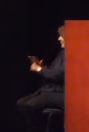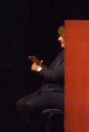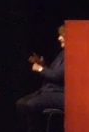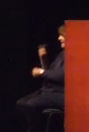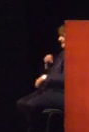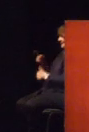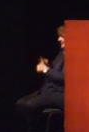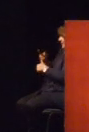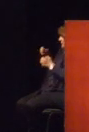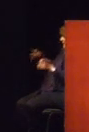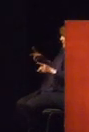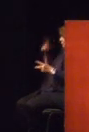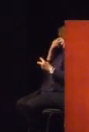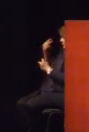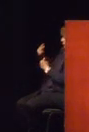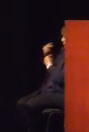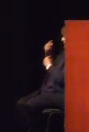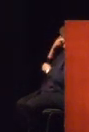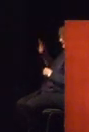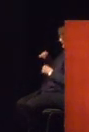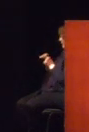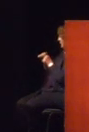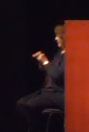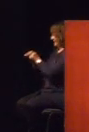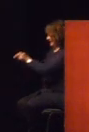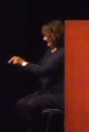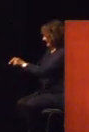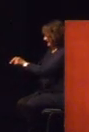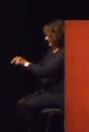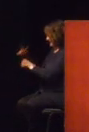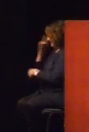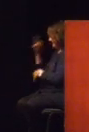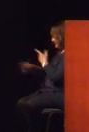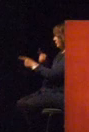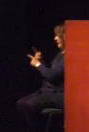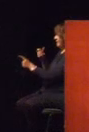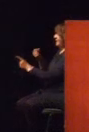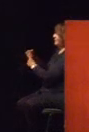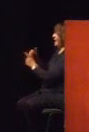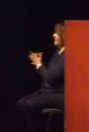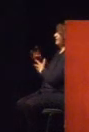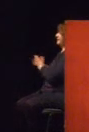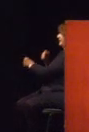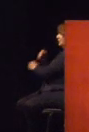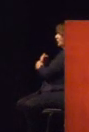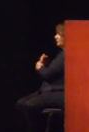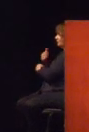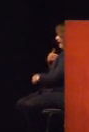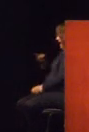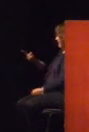first opportunity to look at their persistence, right, to see what kind of impact that second year is going to